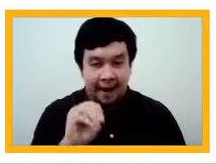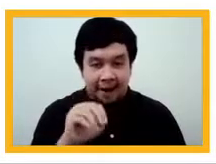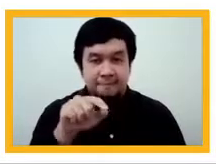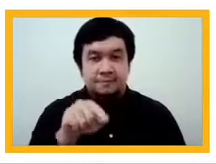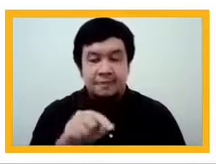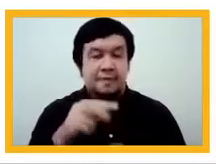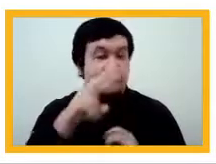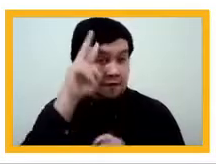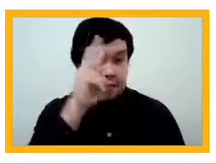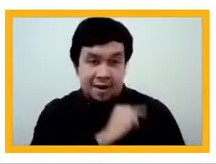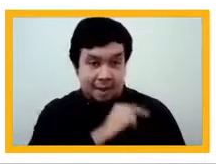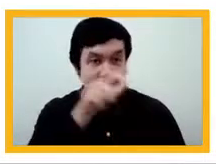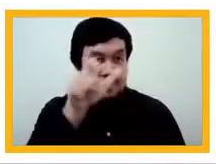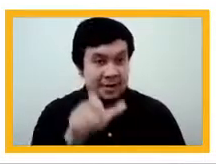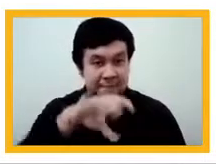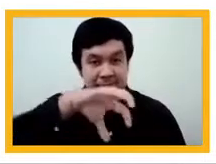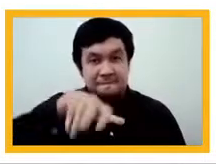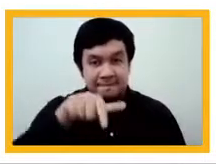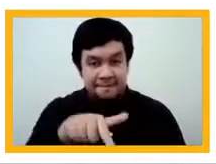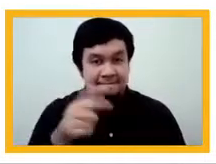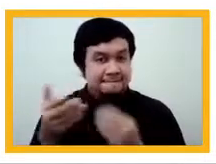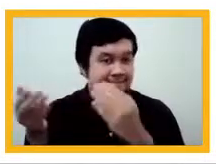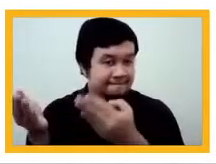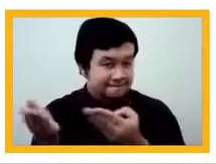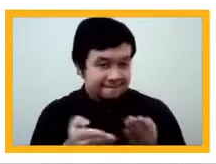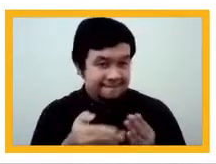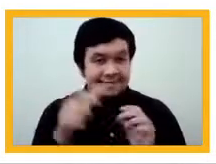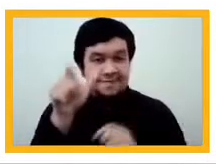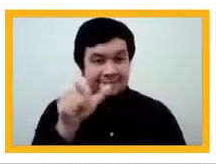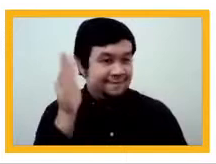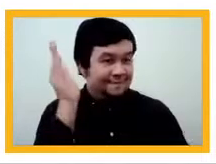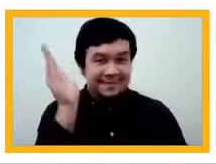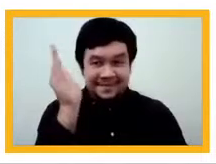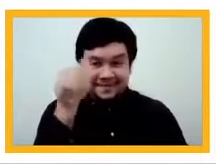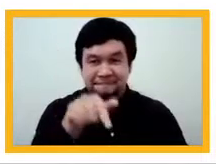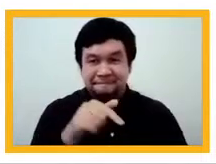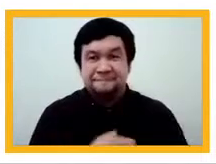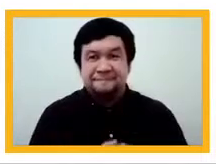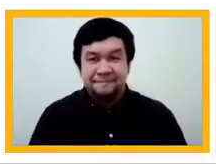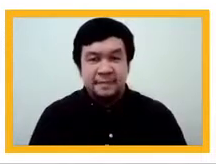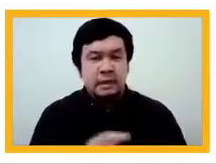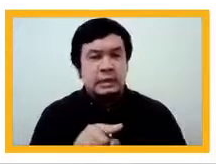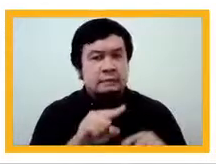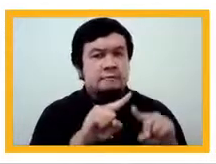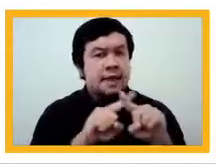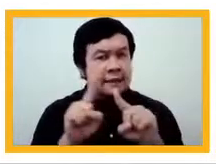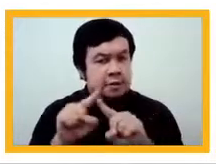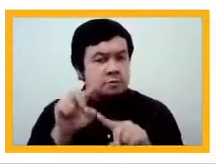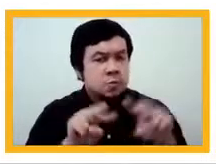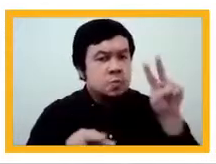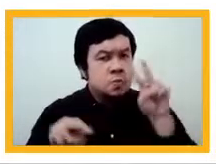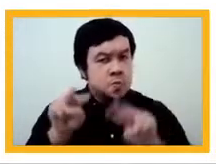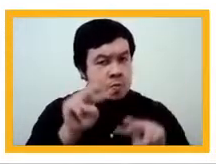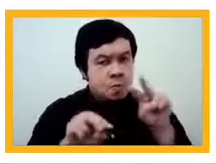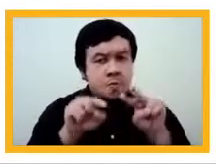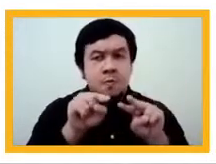from reflection, evaluation to very practical examples, and then probably we'll end with cutting